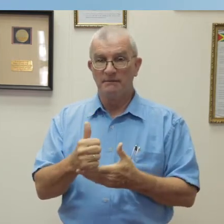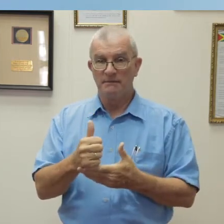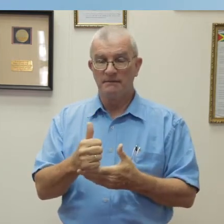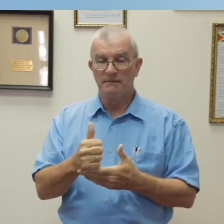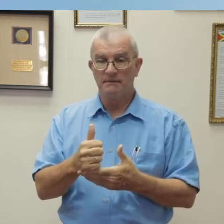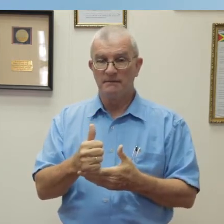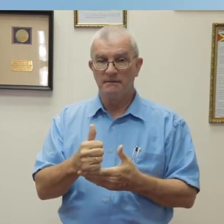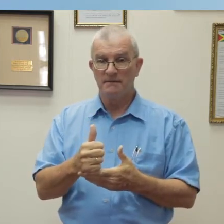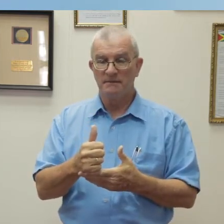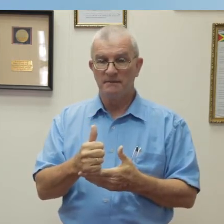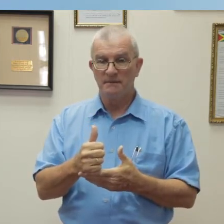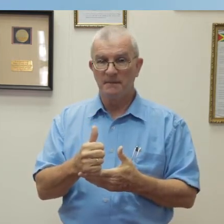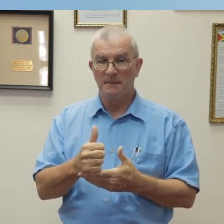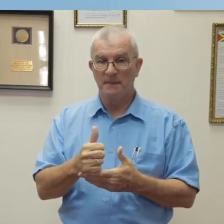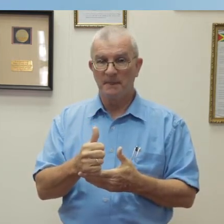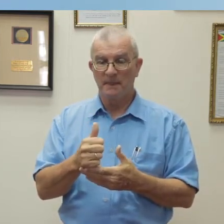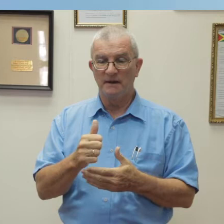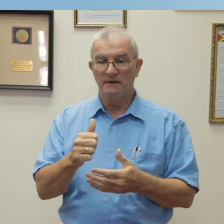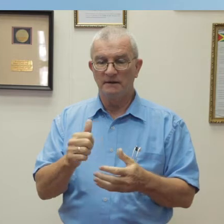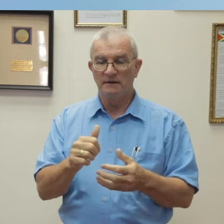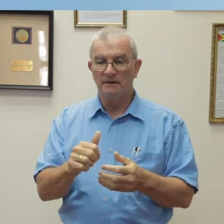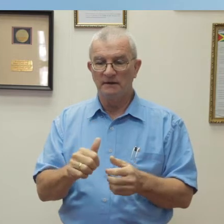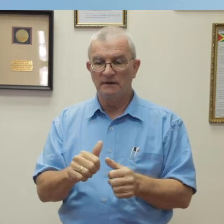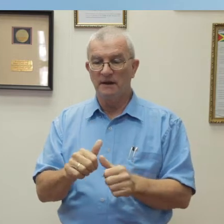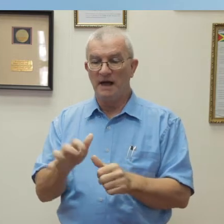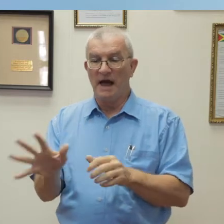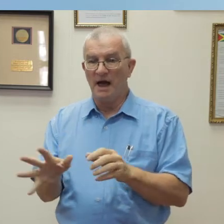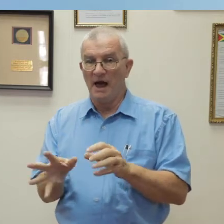the added apparatus to work.